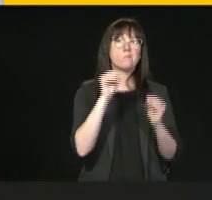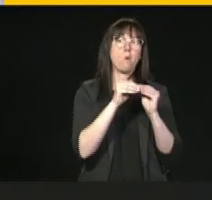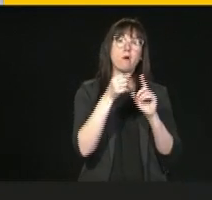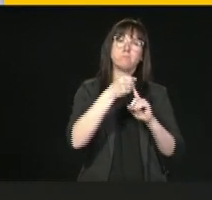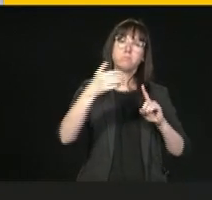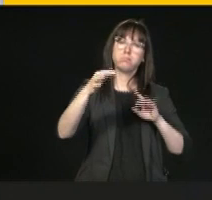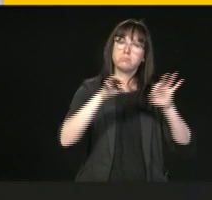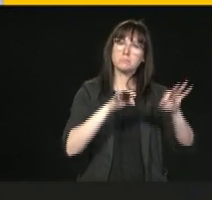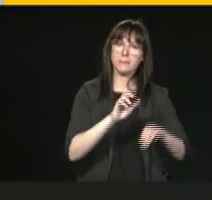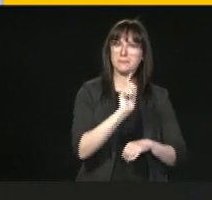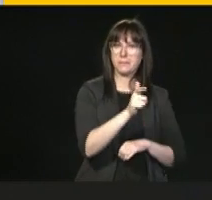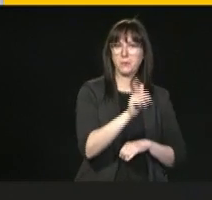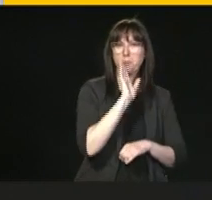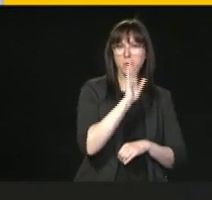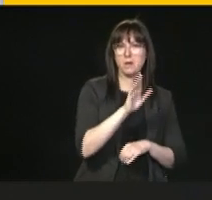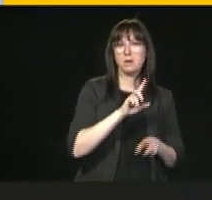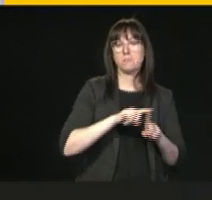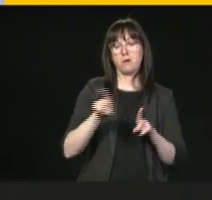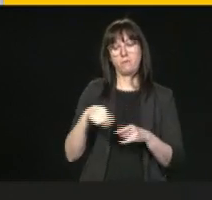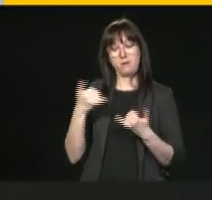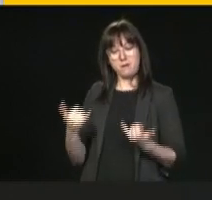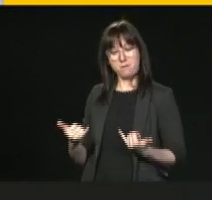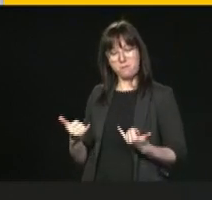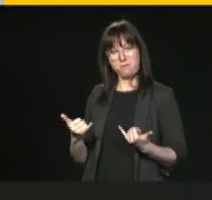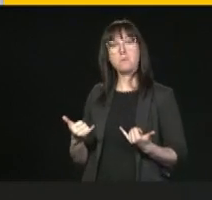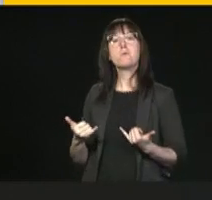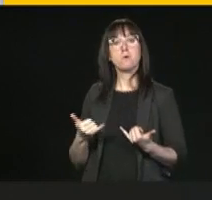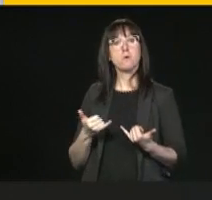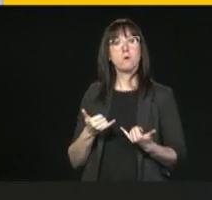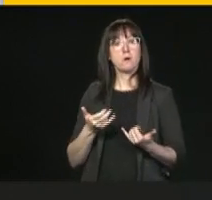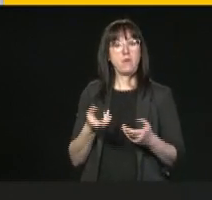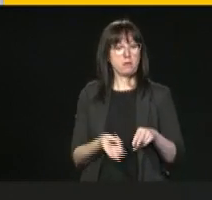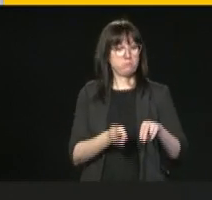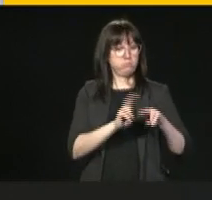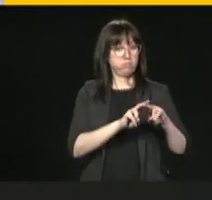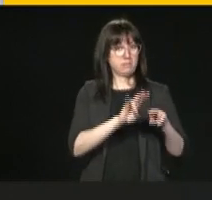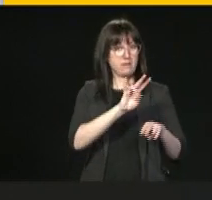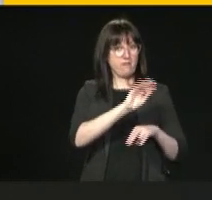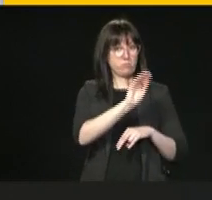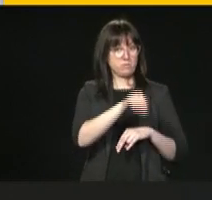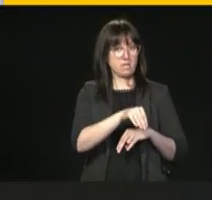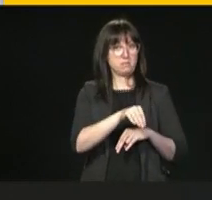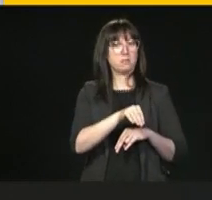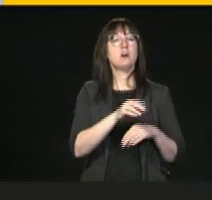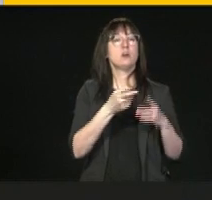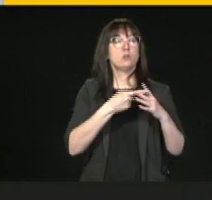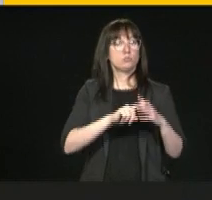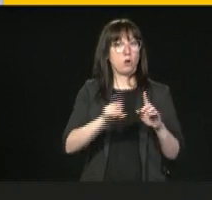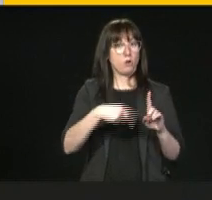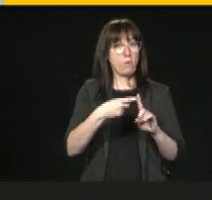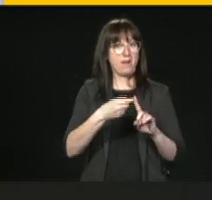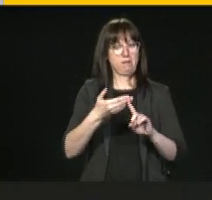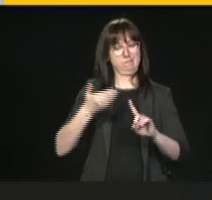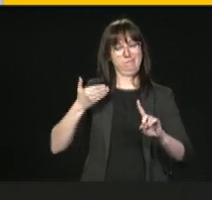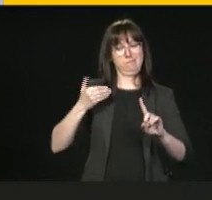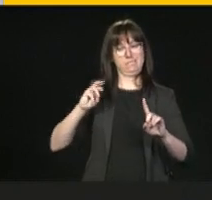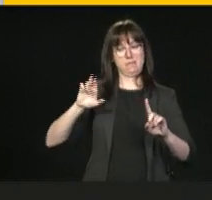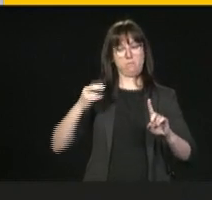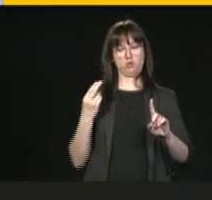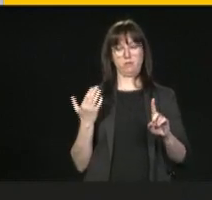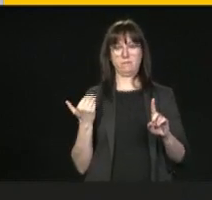soon. But for the time being, I want you to know that this subsidy will be retroactive to March